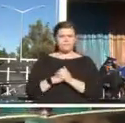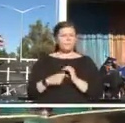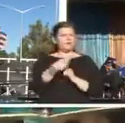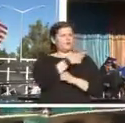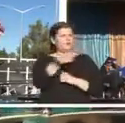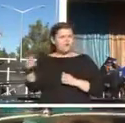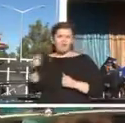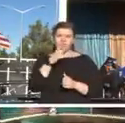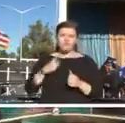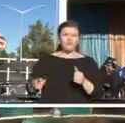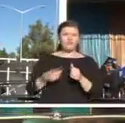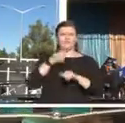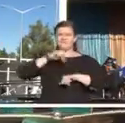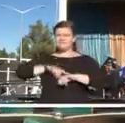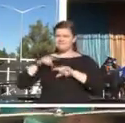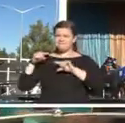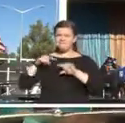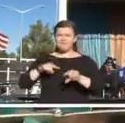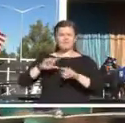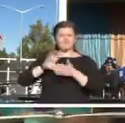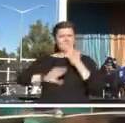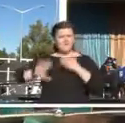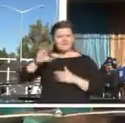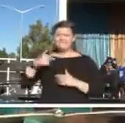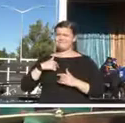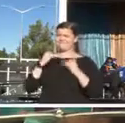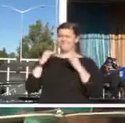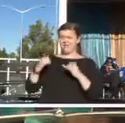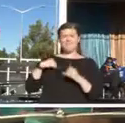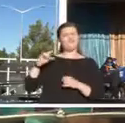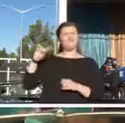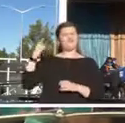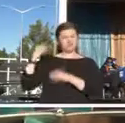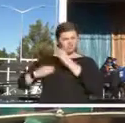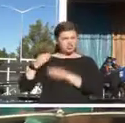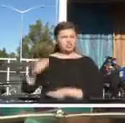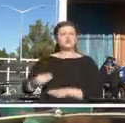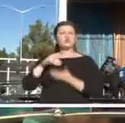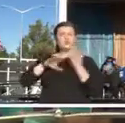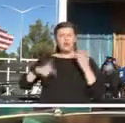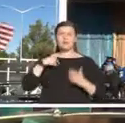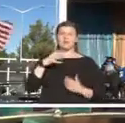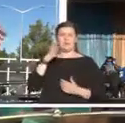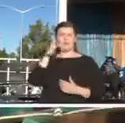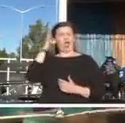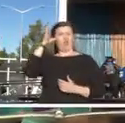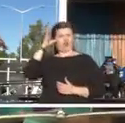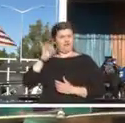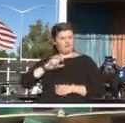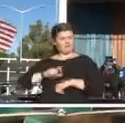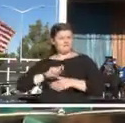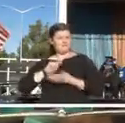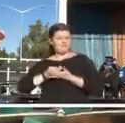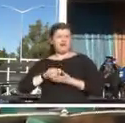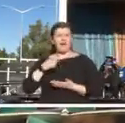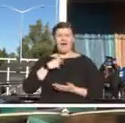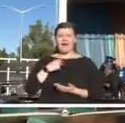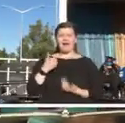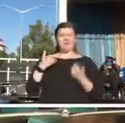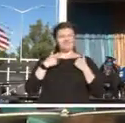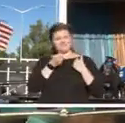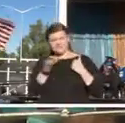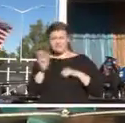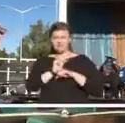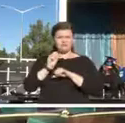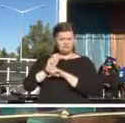at Clark. I was a first-generation student, a parenting student, a working sometimes full-time, sometimes two-job student,